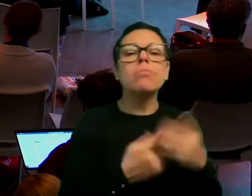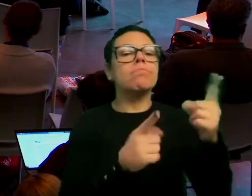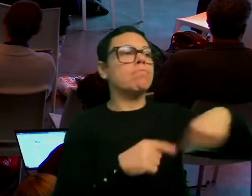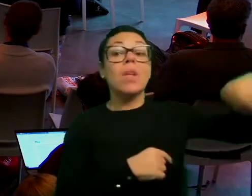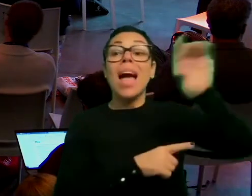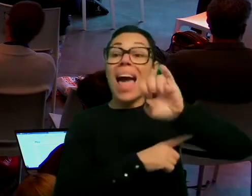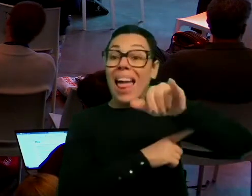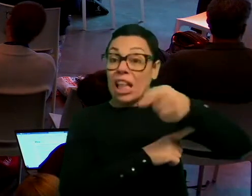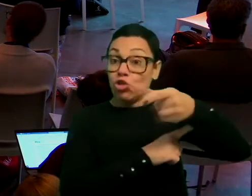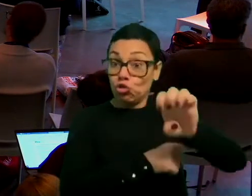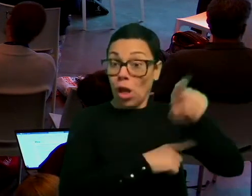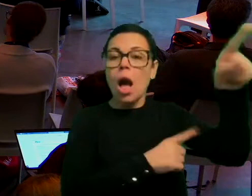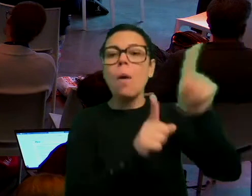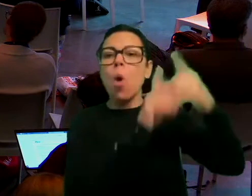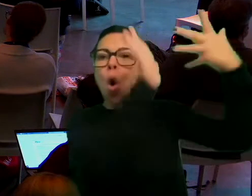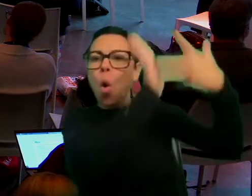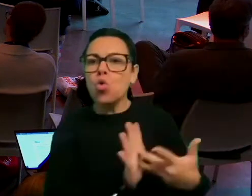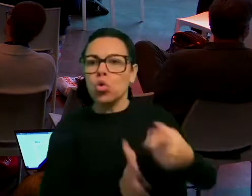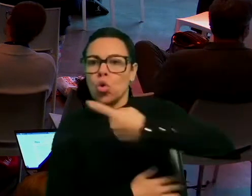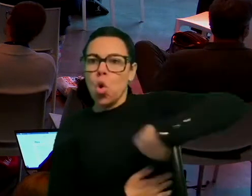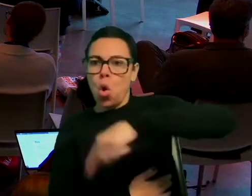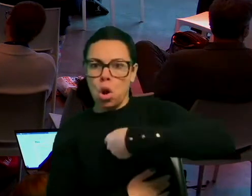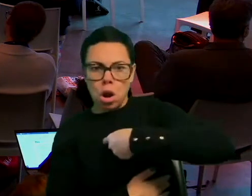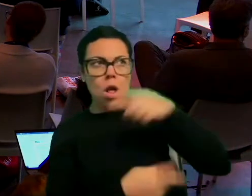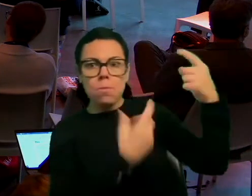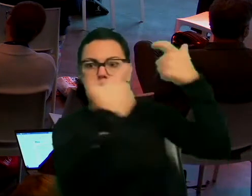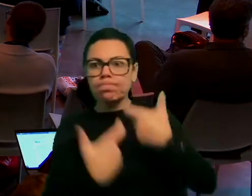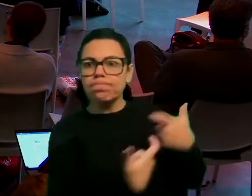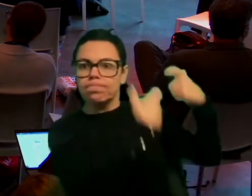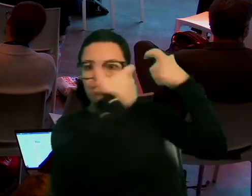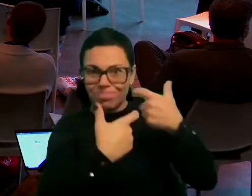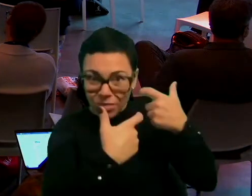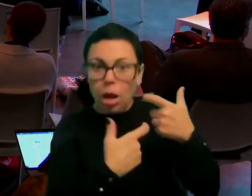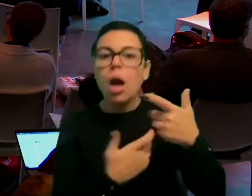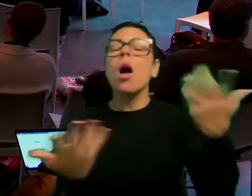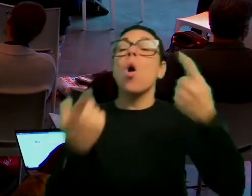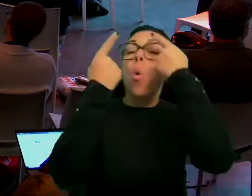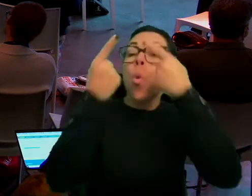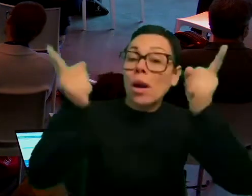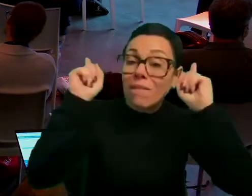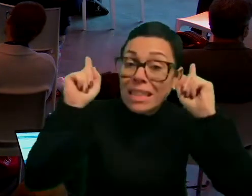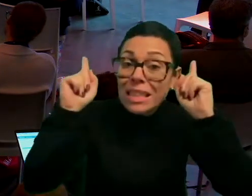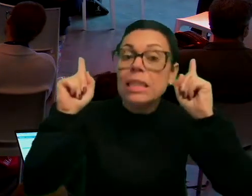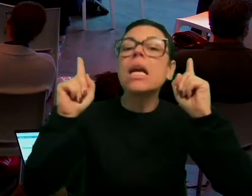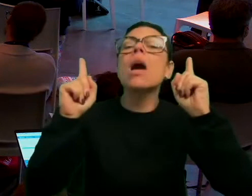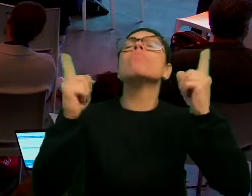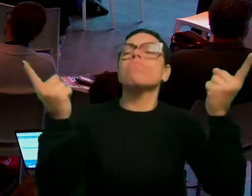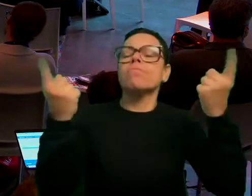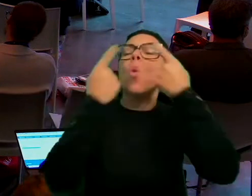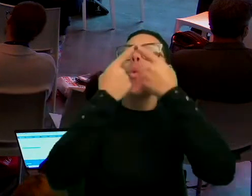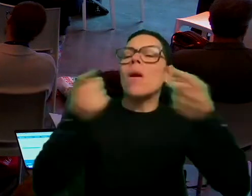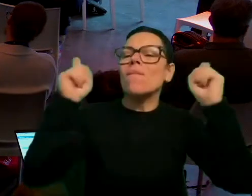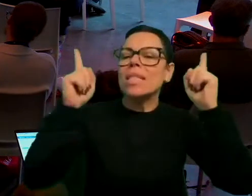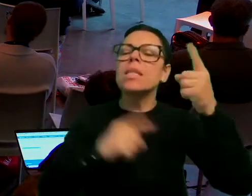a European University Institute helping us with the academic side. And what we think, many people in the first